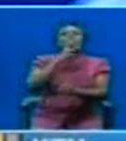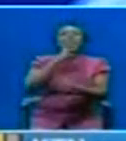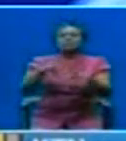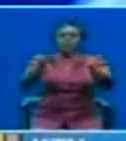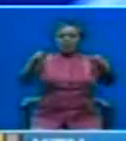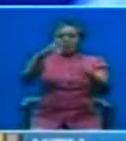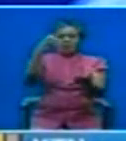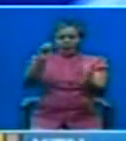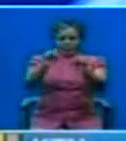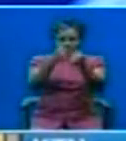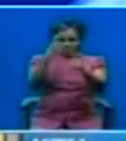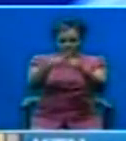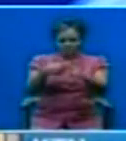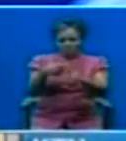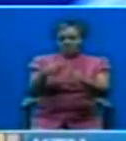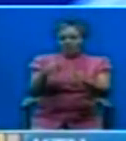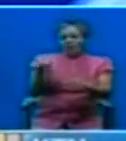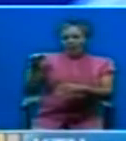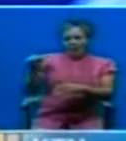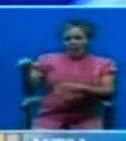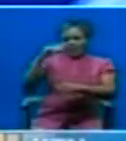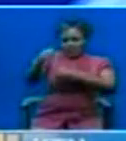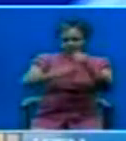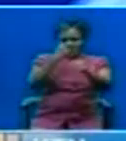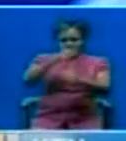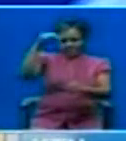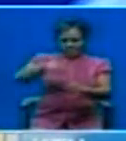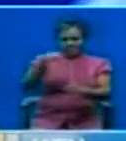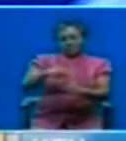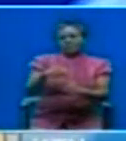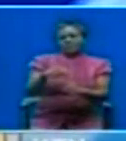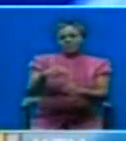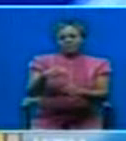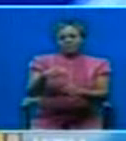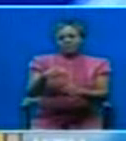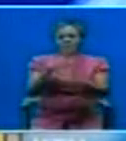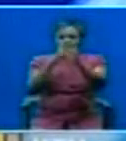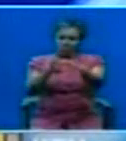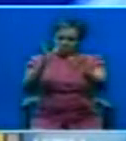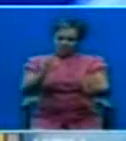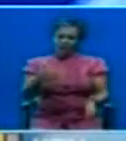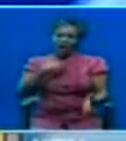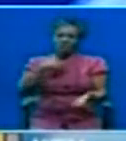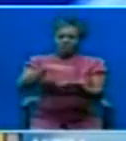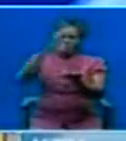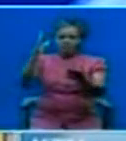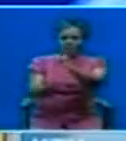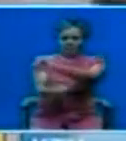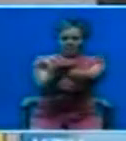been witnessed since early this year, with the recent rains worsening that situation. Masikandie has that report.